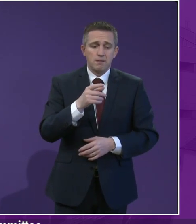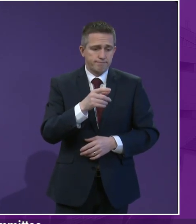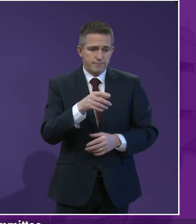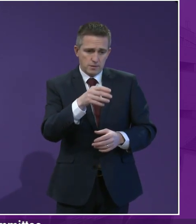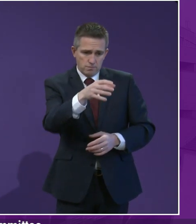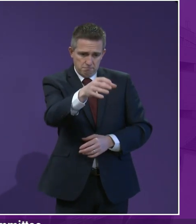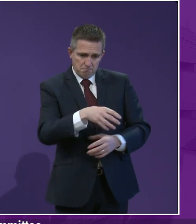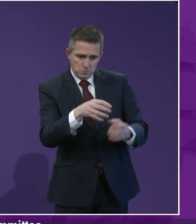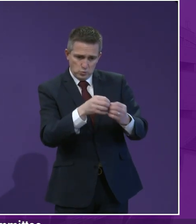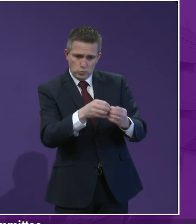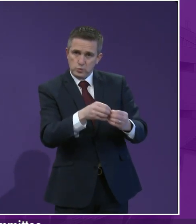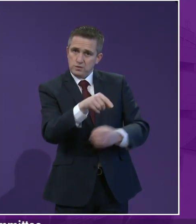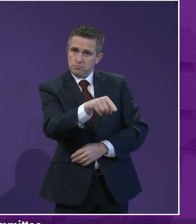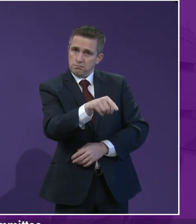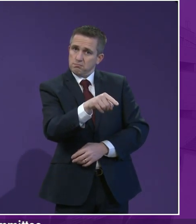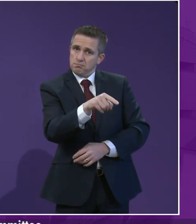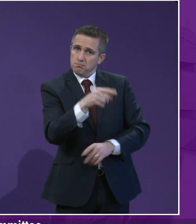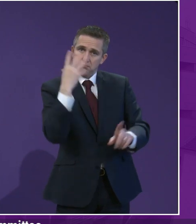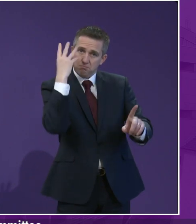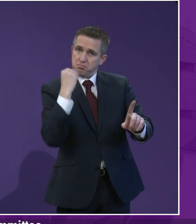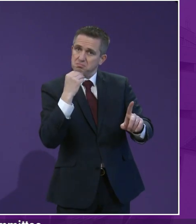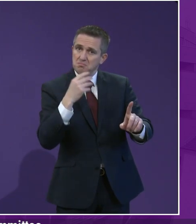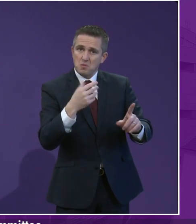I think maybe we could bring Mark in at this point.